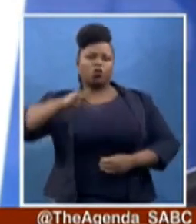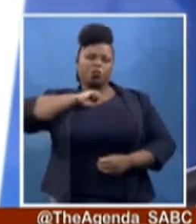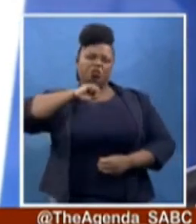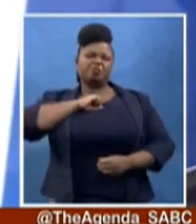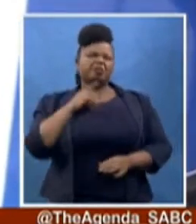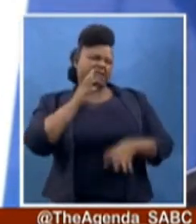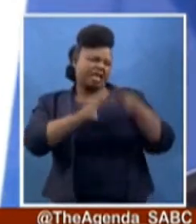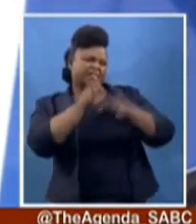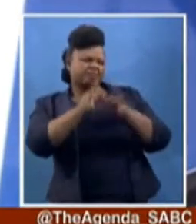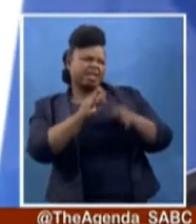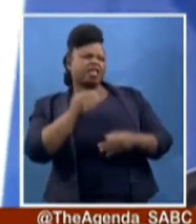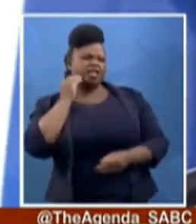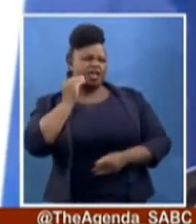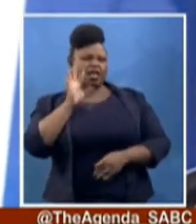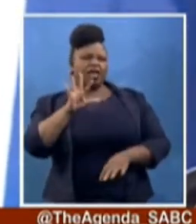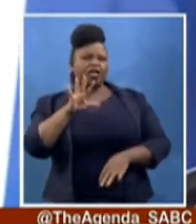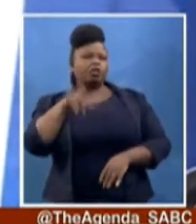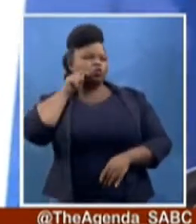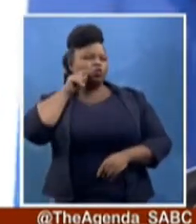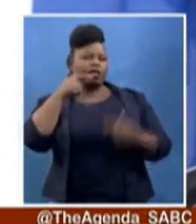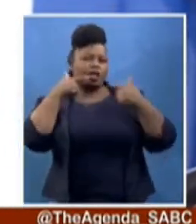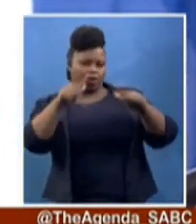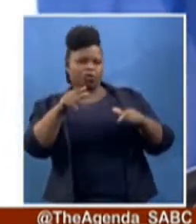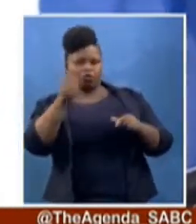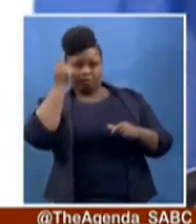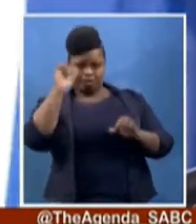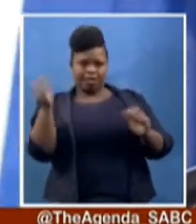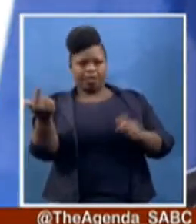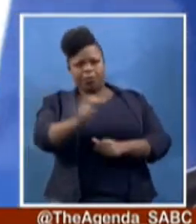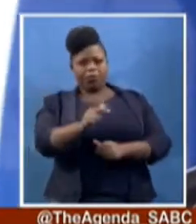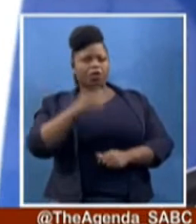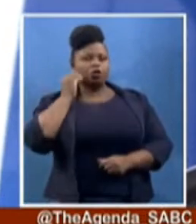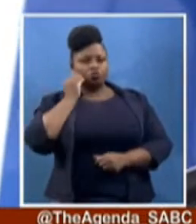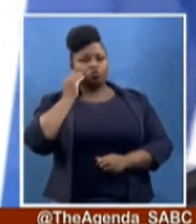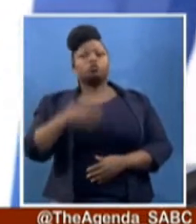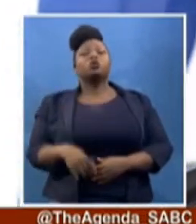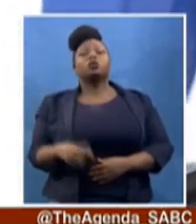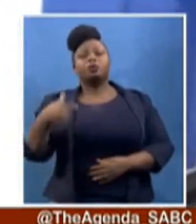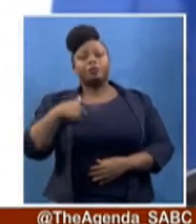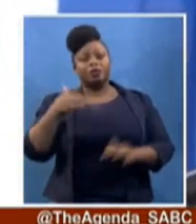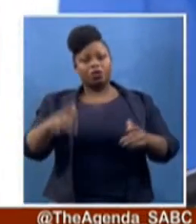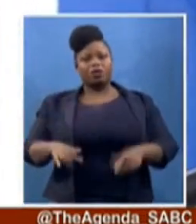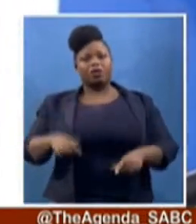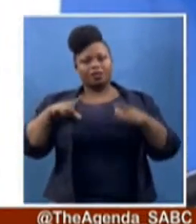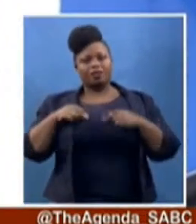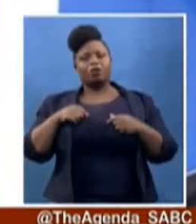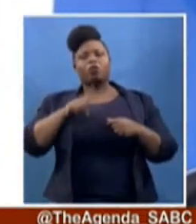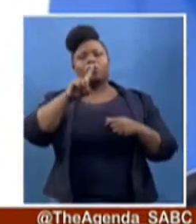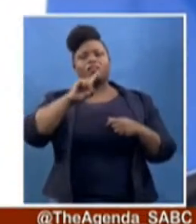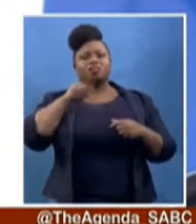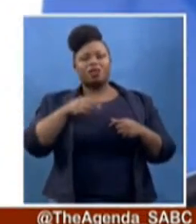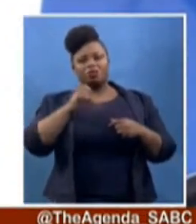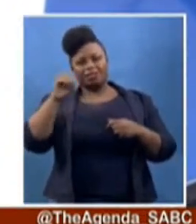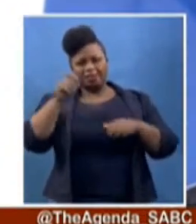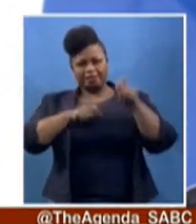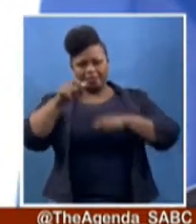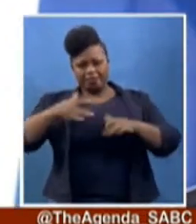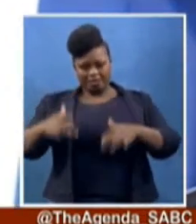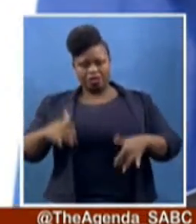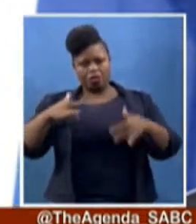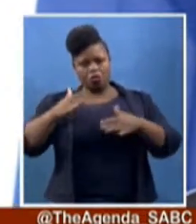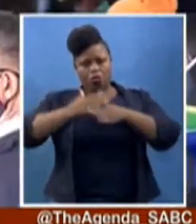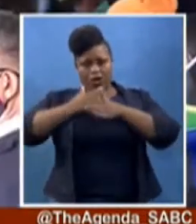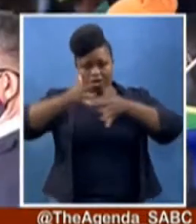Mona ho tlo hirwa batho ba legolo. Ba bangata ba bona ba tla tswa hona mona Botshabelo.